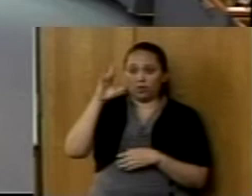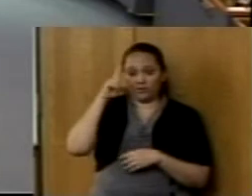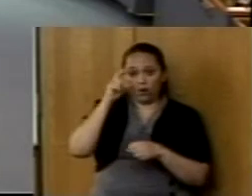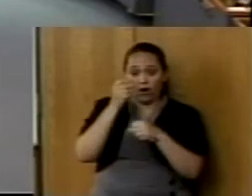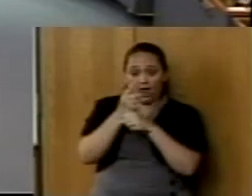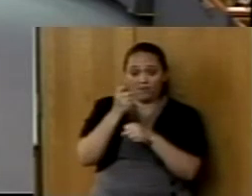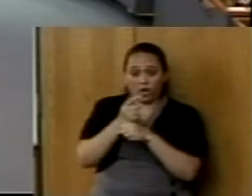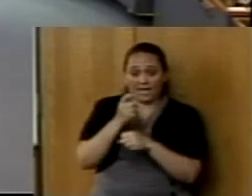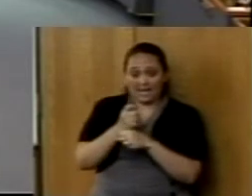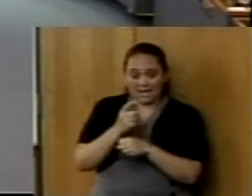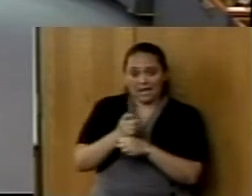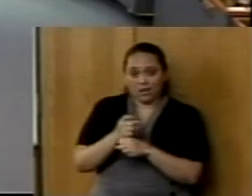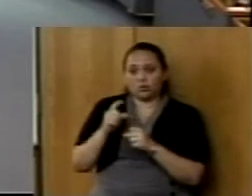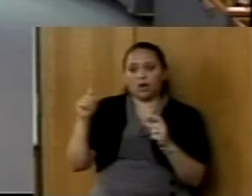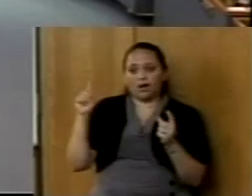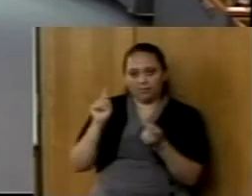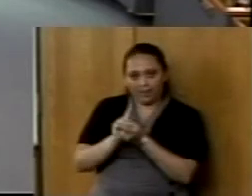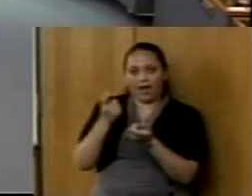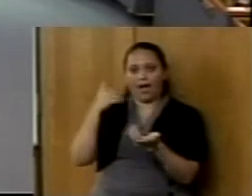be approved instead of 5 years? We'll have